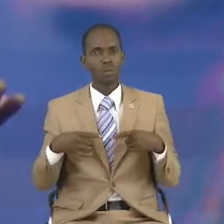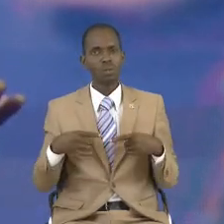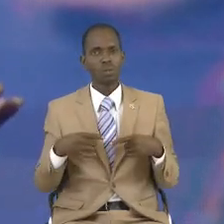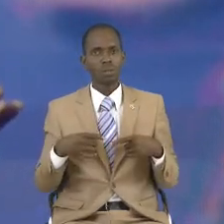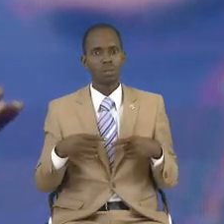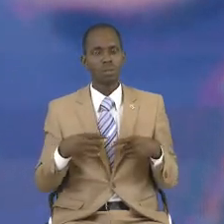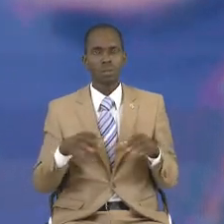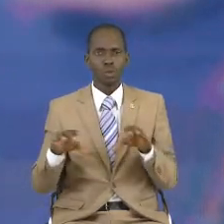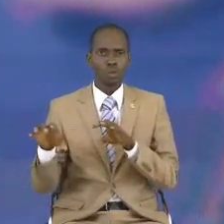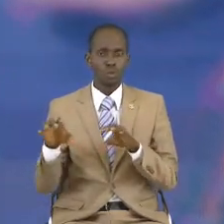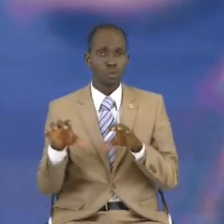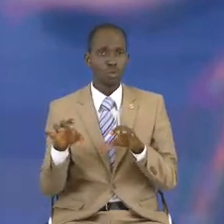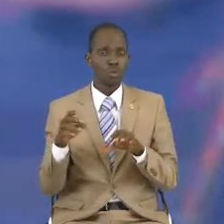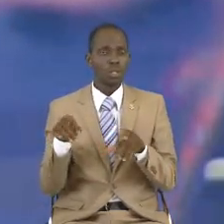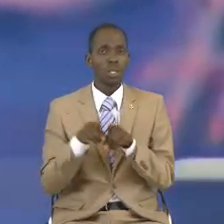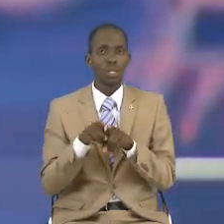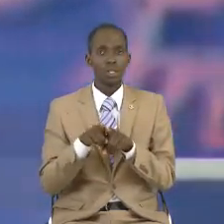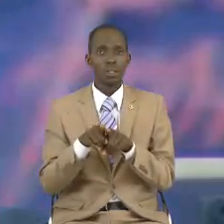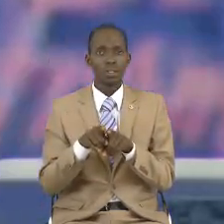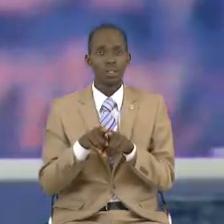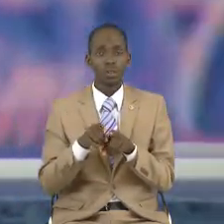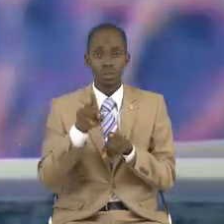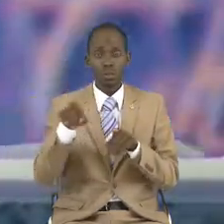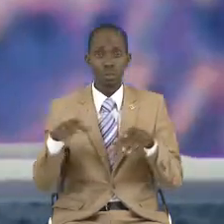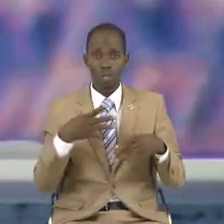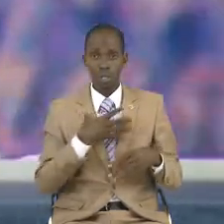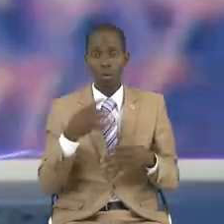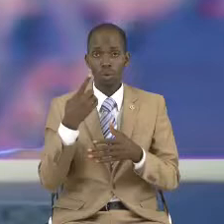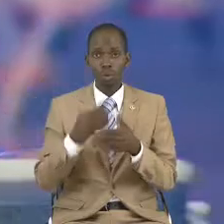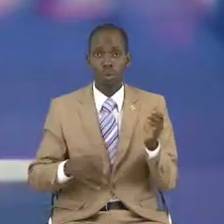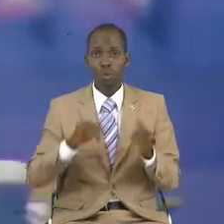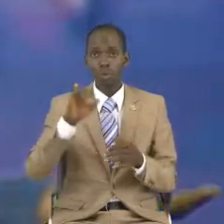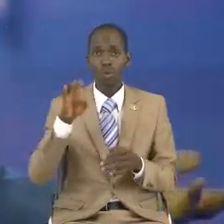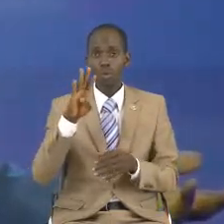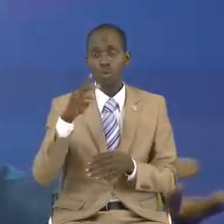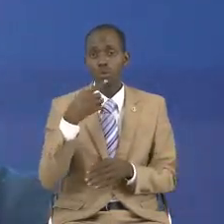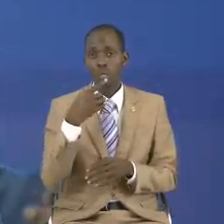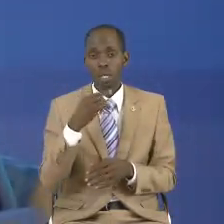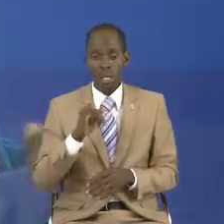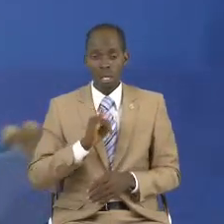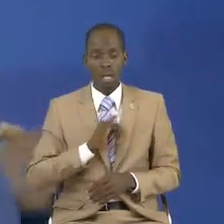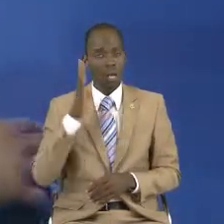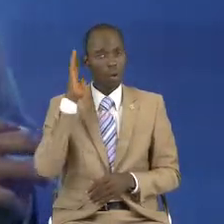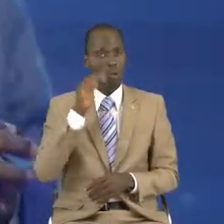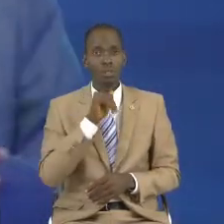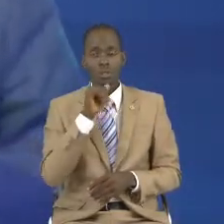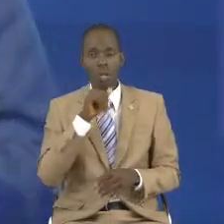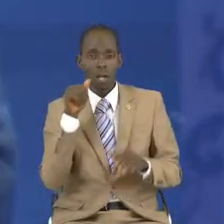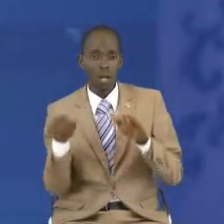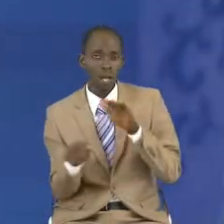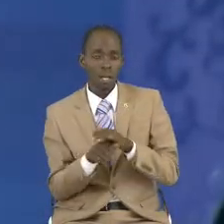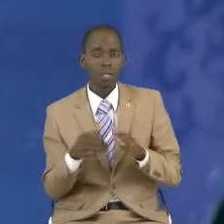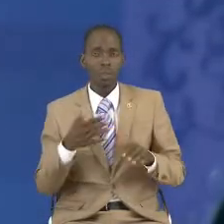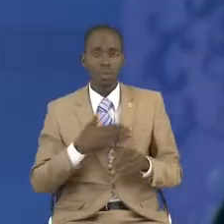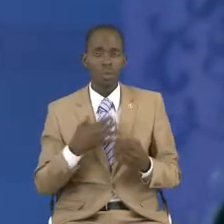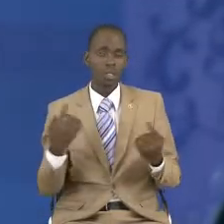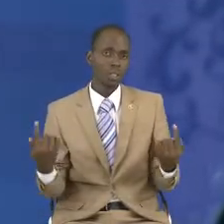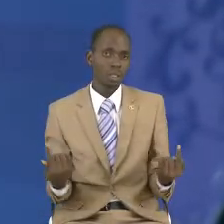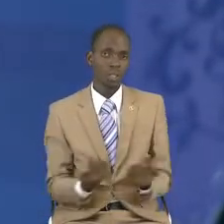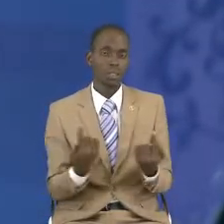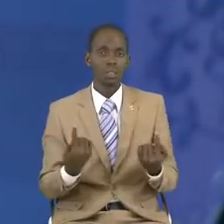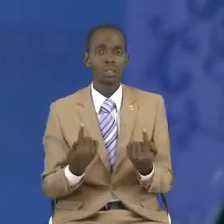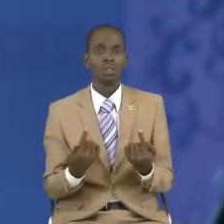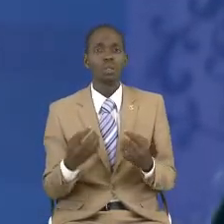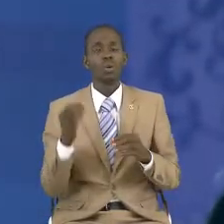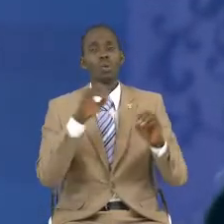said i will not hide my sin under i recover o lord our